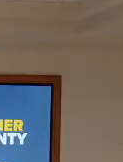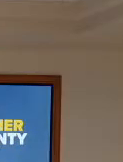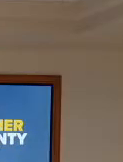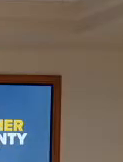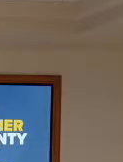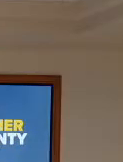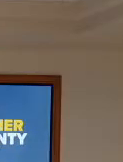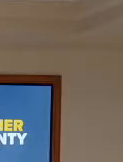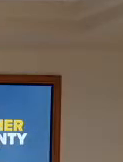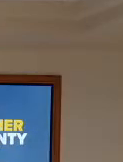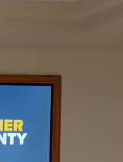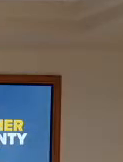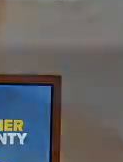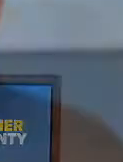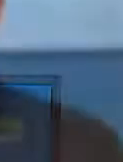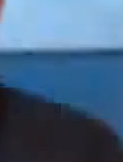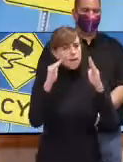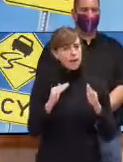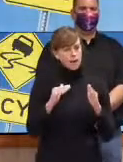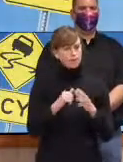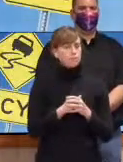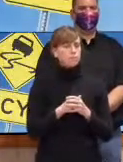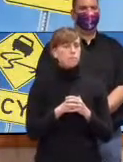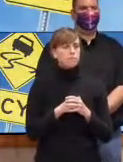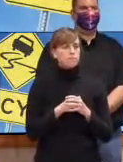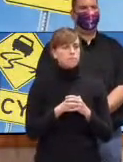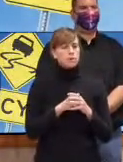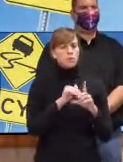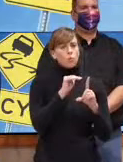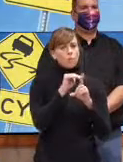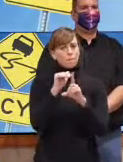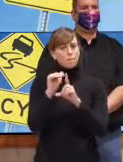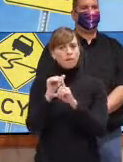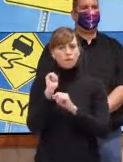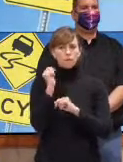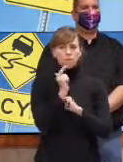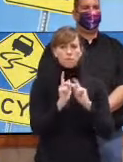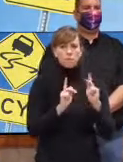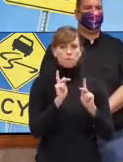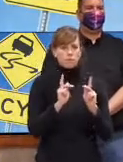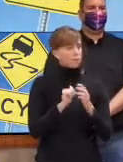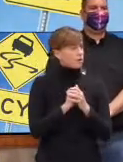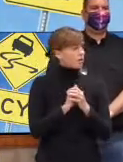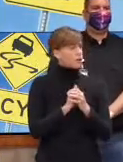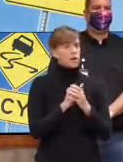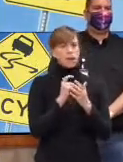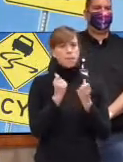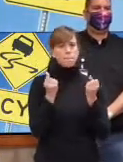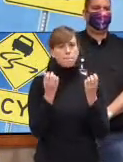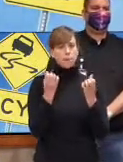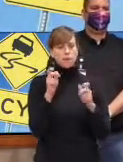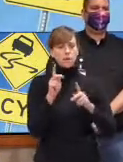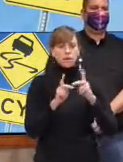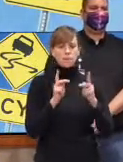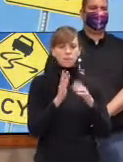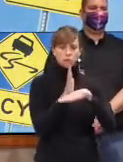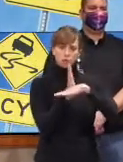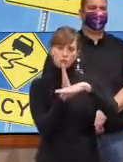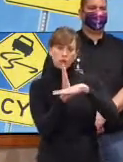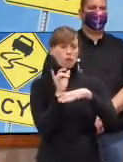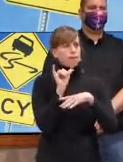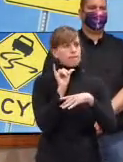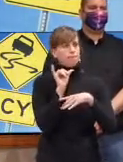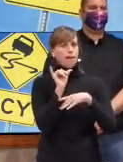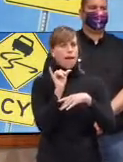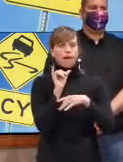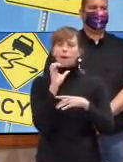and in residences. I also want to remind those residents that maybe live in what we call multifamily, whether you live in a condo, apartment